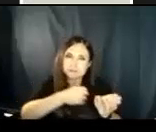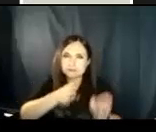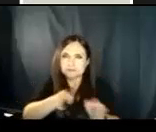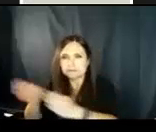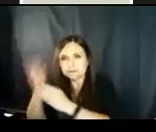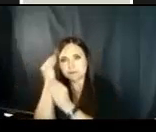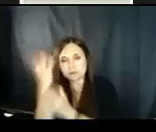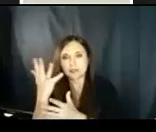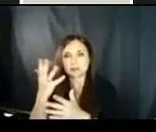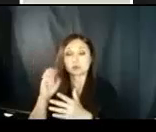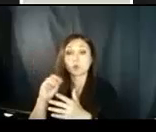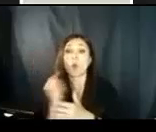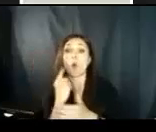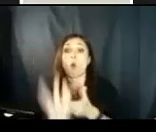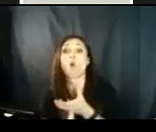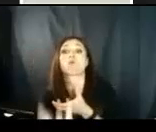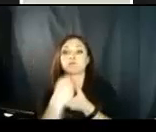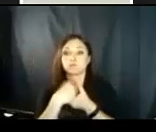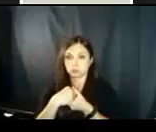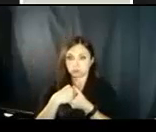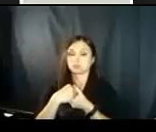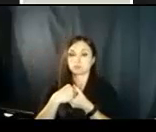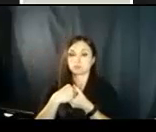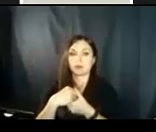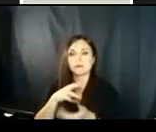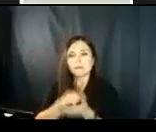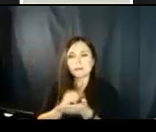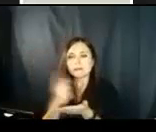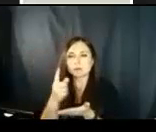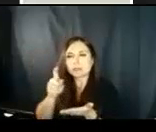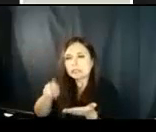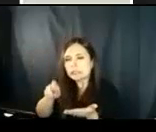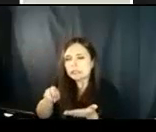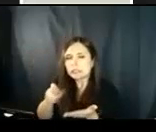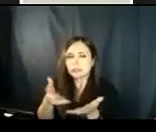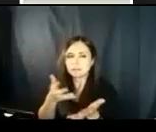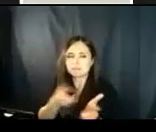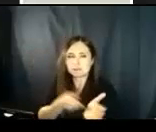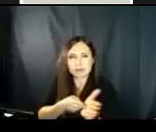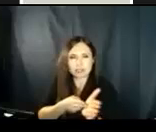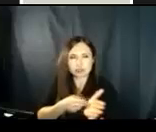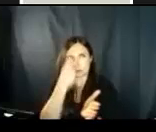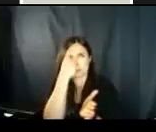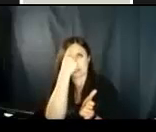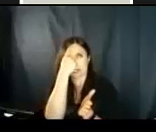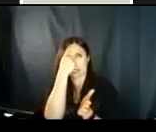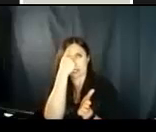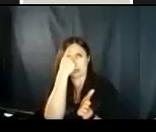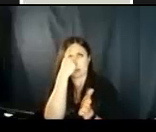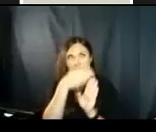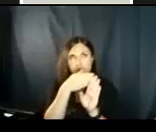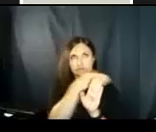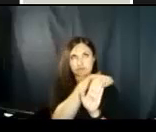those different learners. But this is something that we need to make sure that we're thinking about it. And I love